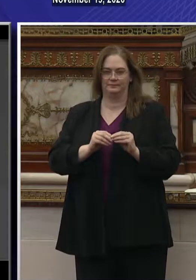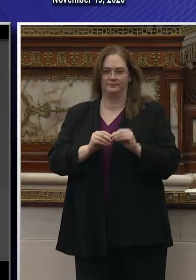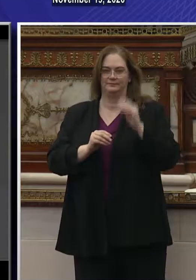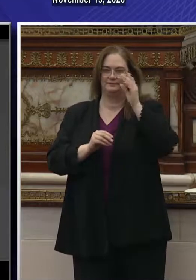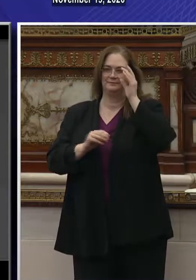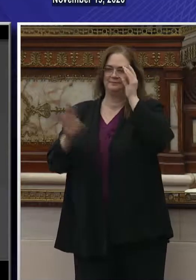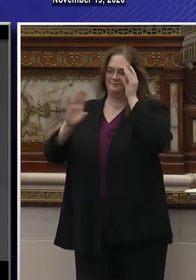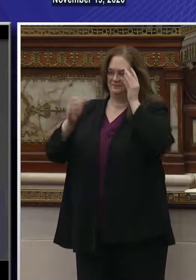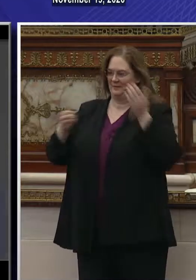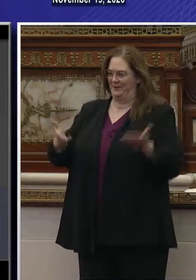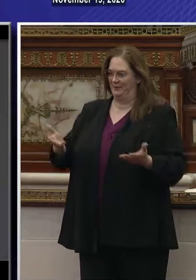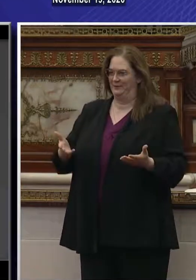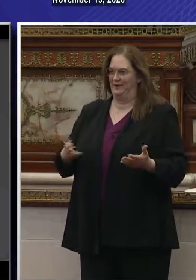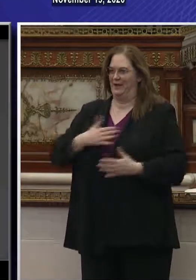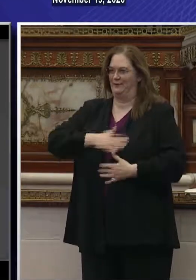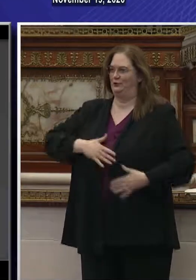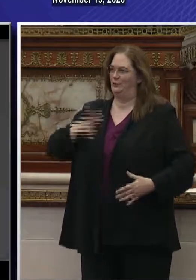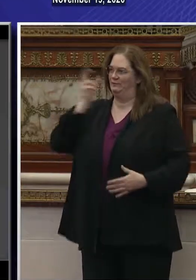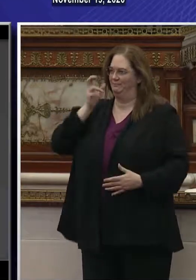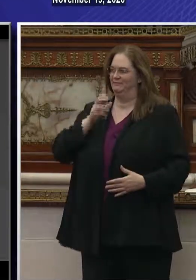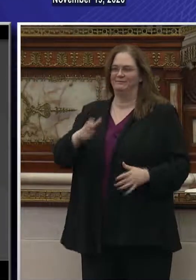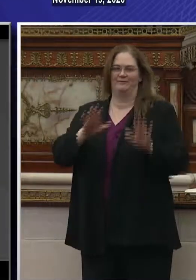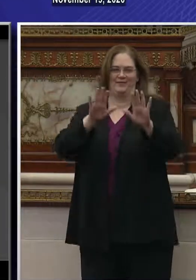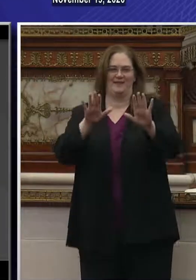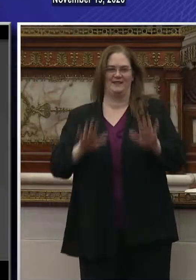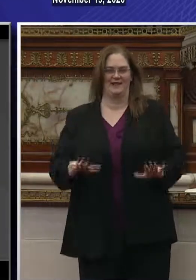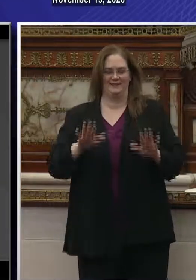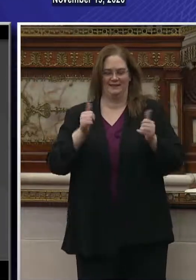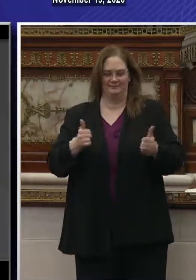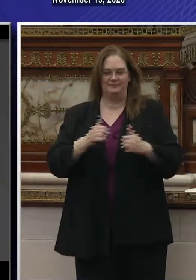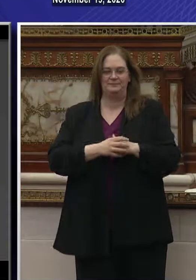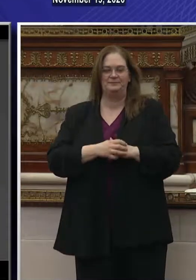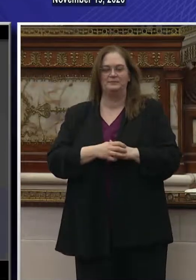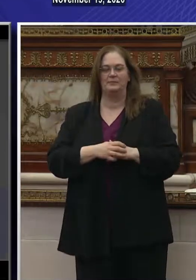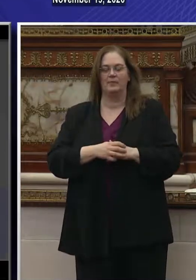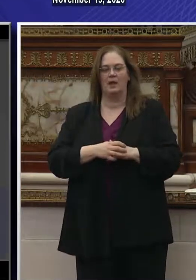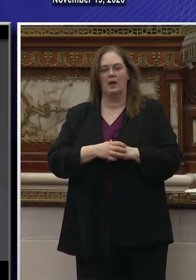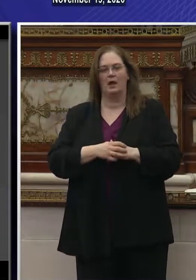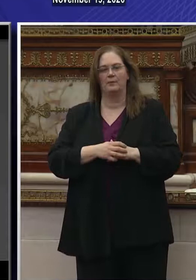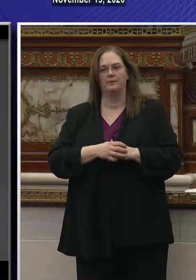I am here. I've enjoyed it. Fantastic.